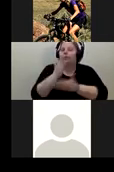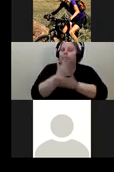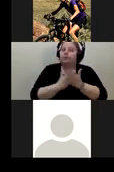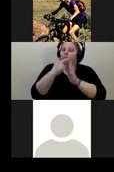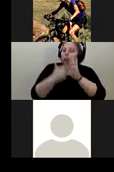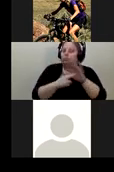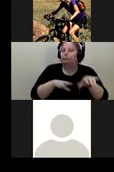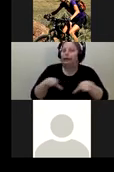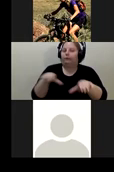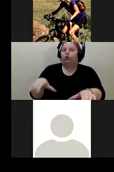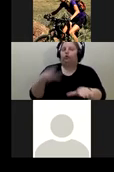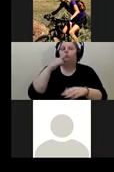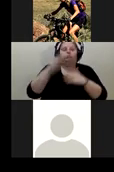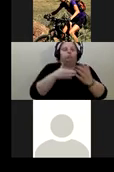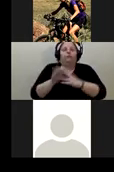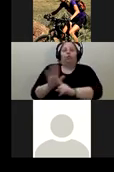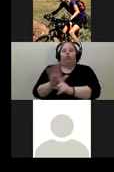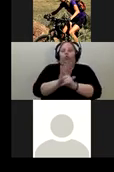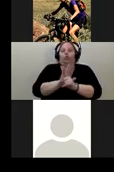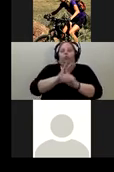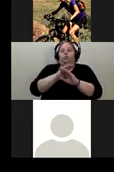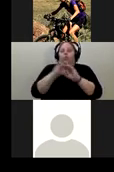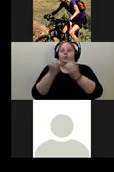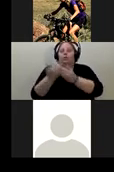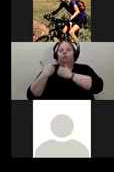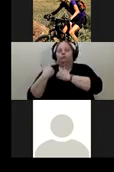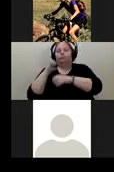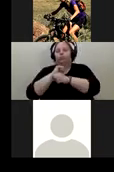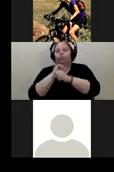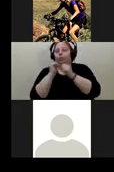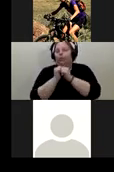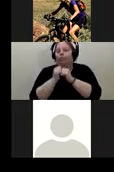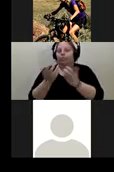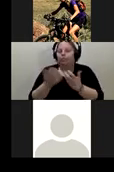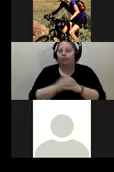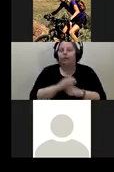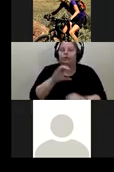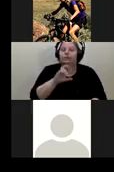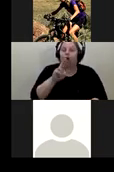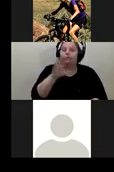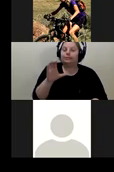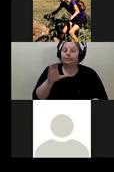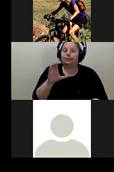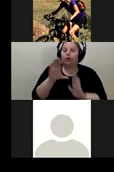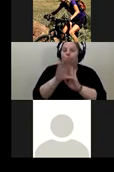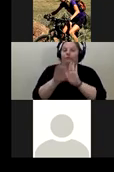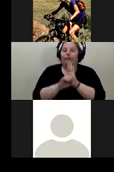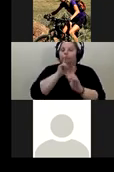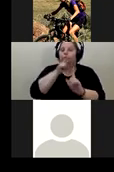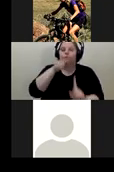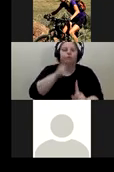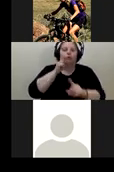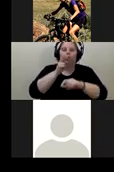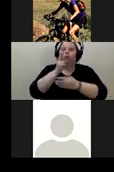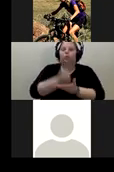your, for whatever organization you work for. CRC Code of Ethics is just the Rehab Counseling